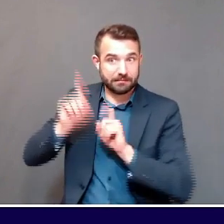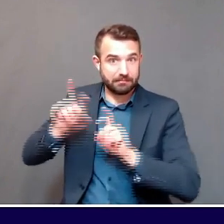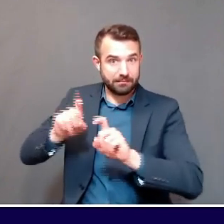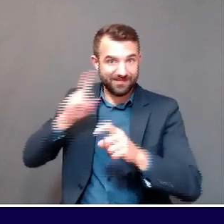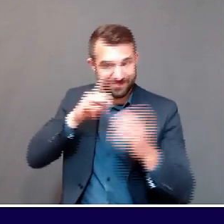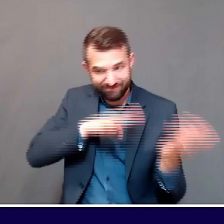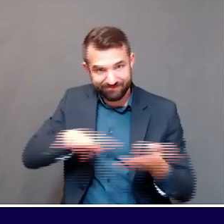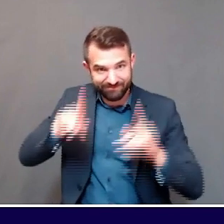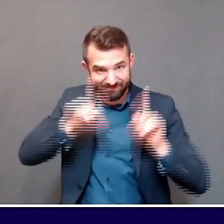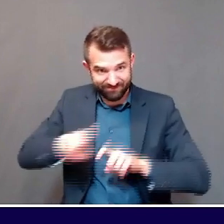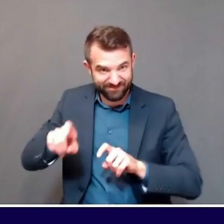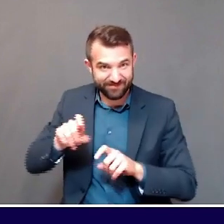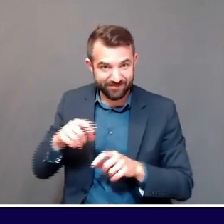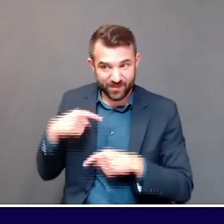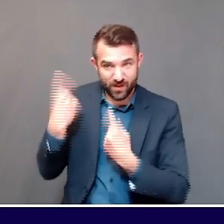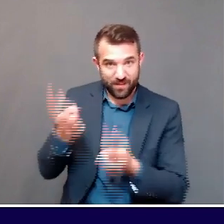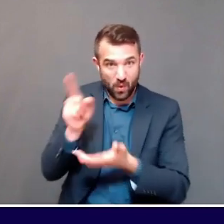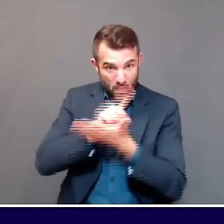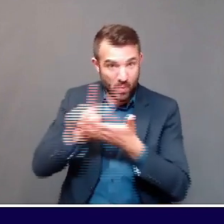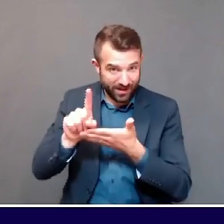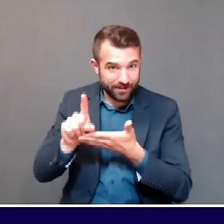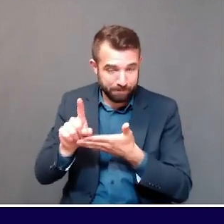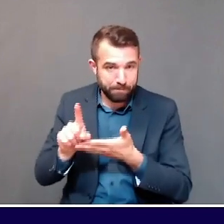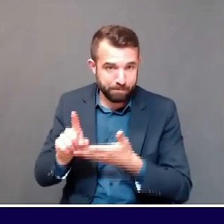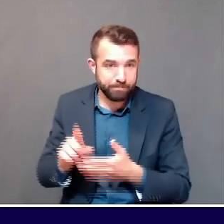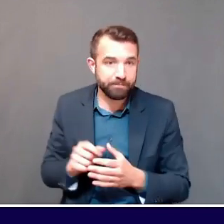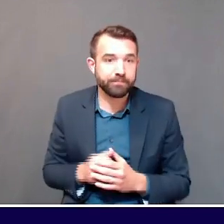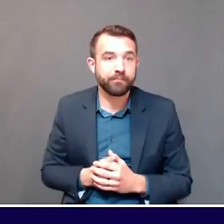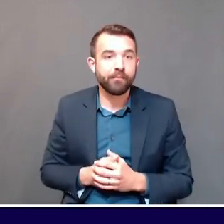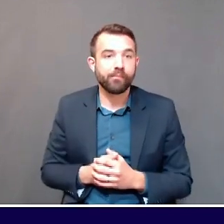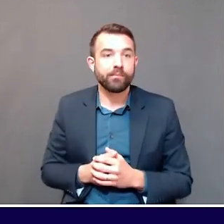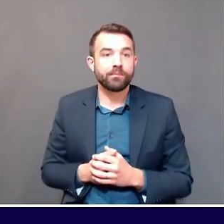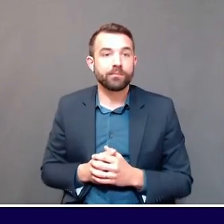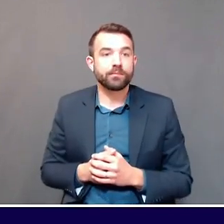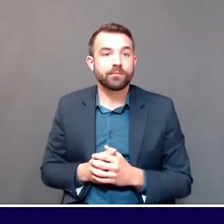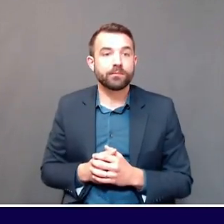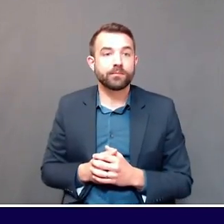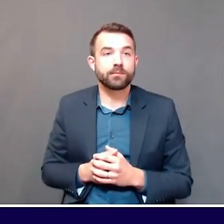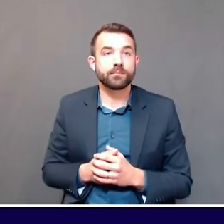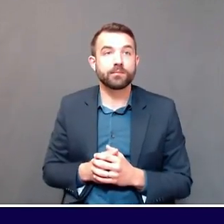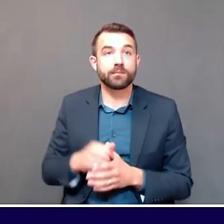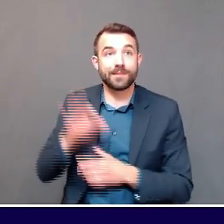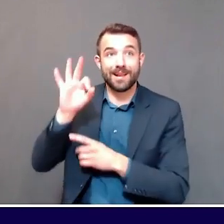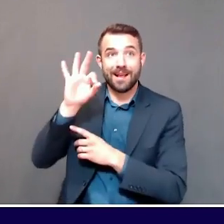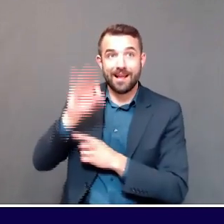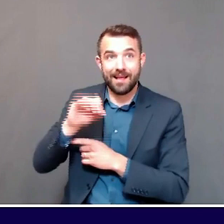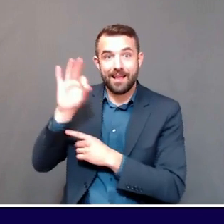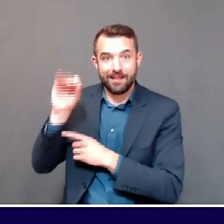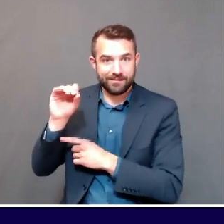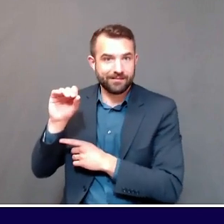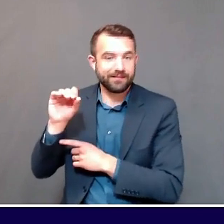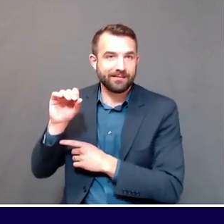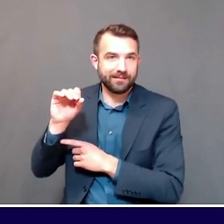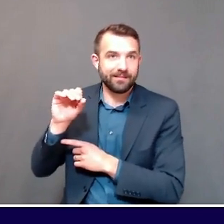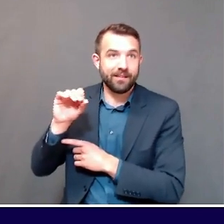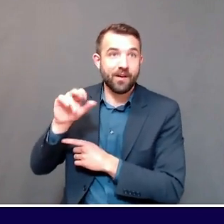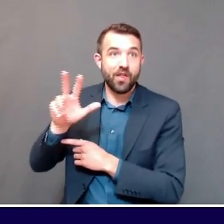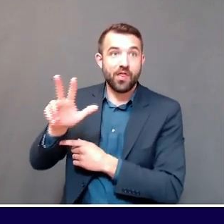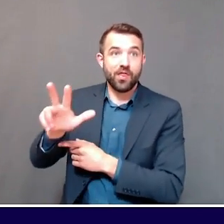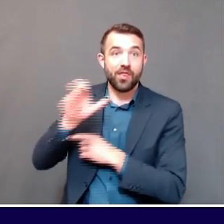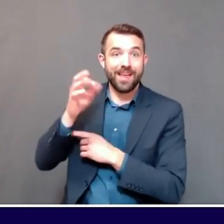tests that were done with the PCR method in the past week. Of those tests, 319 were